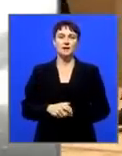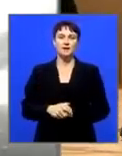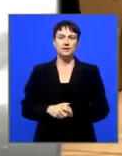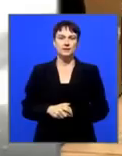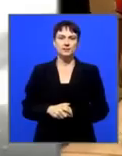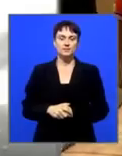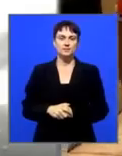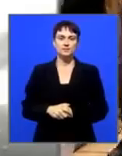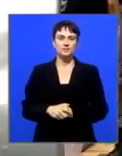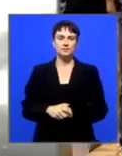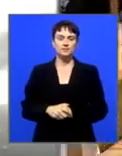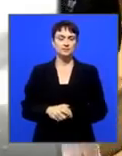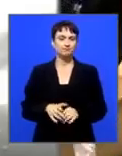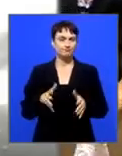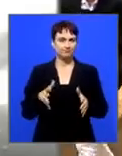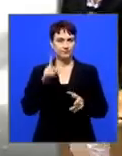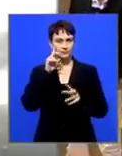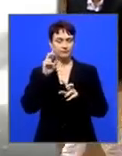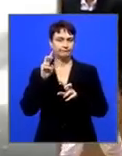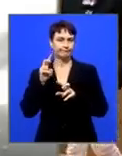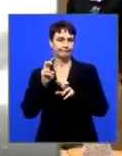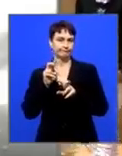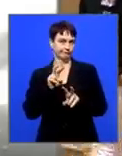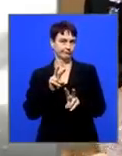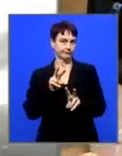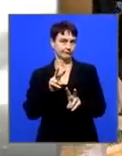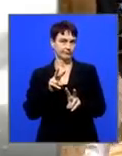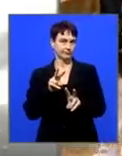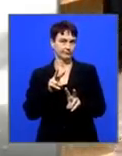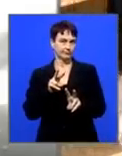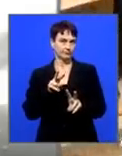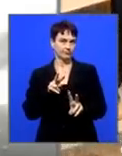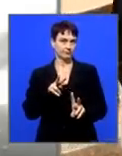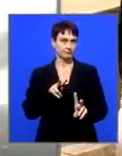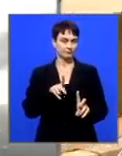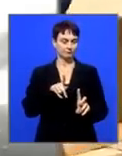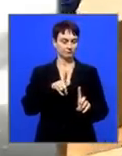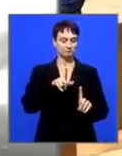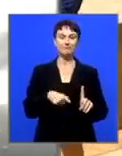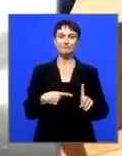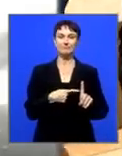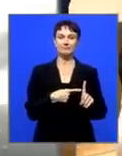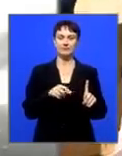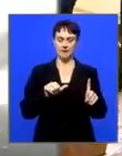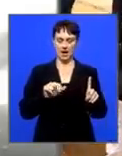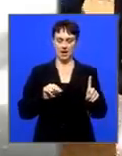Well, you now seeing Anand Singh and his family. This is the man Madiba